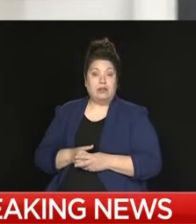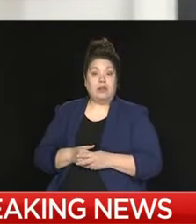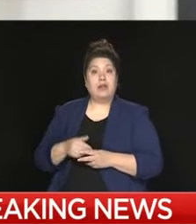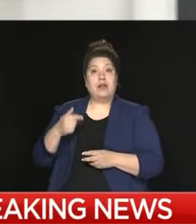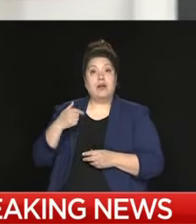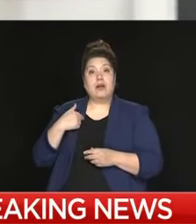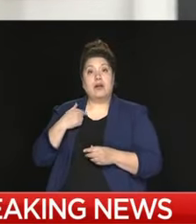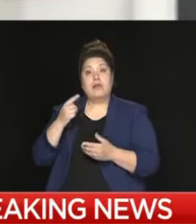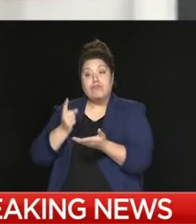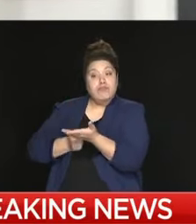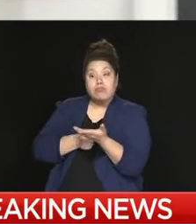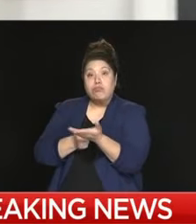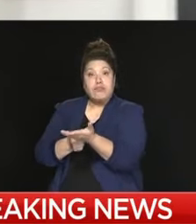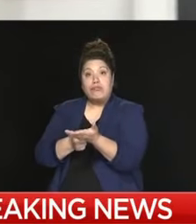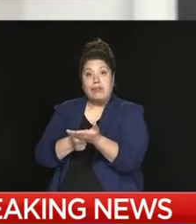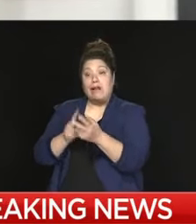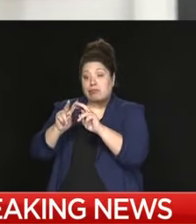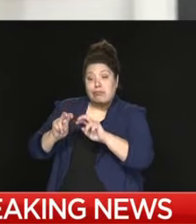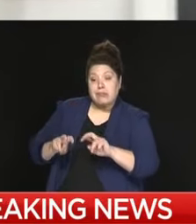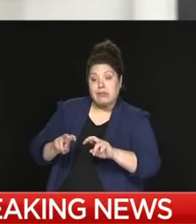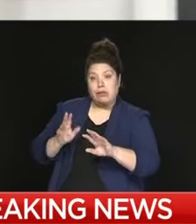these discussions.